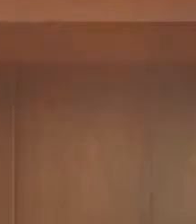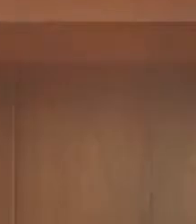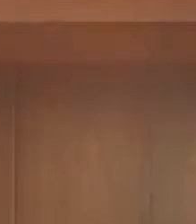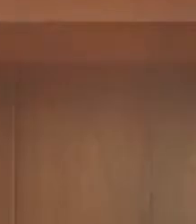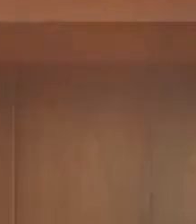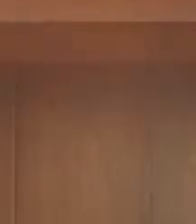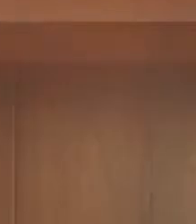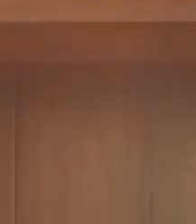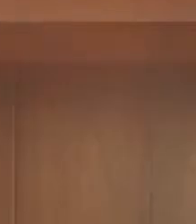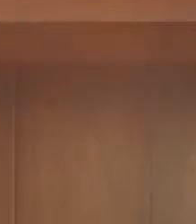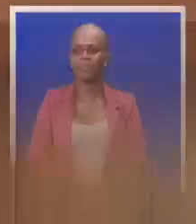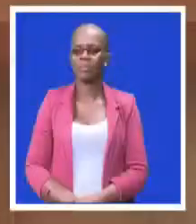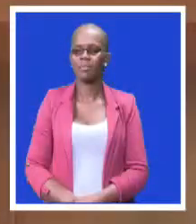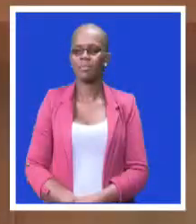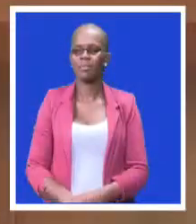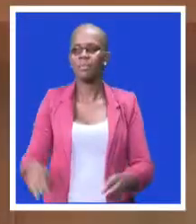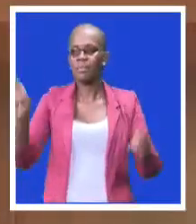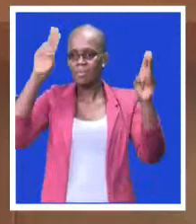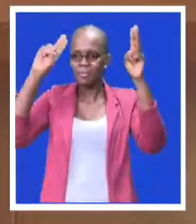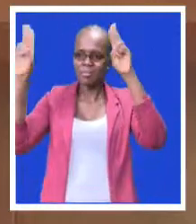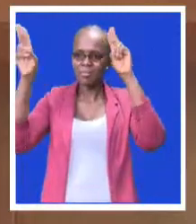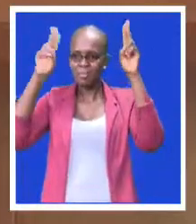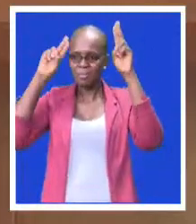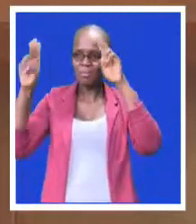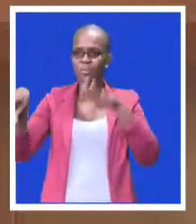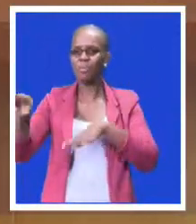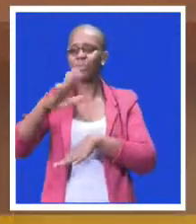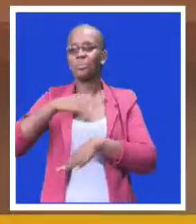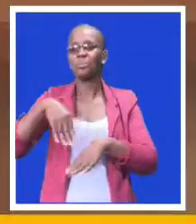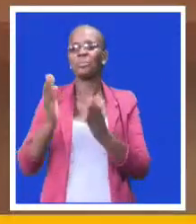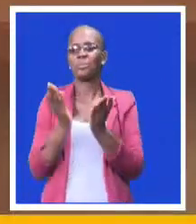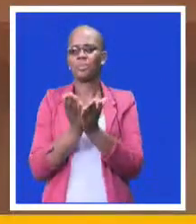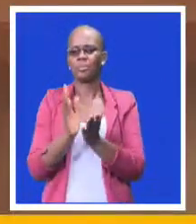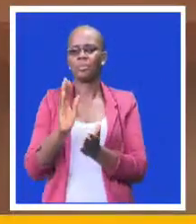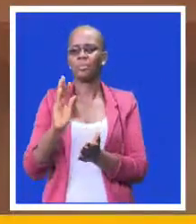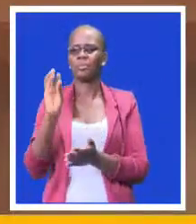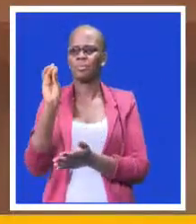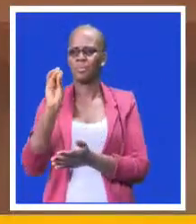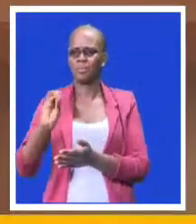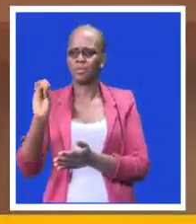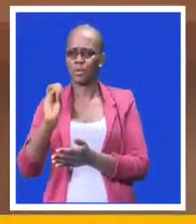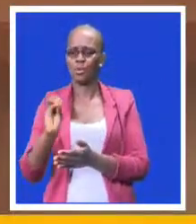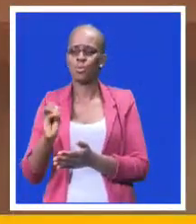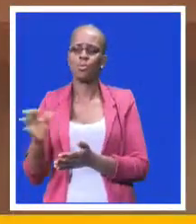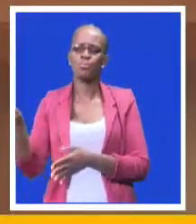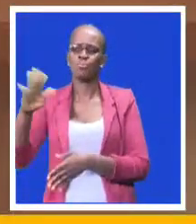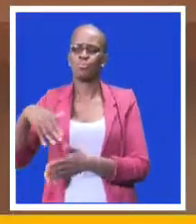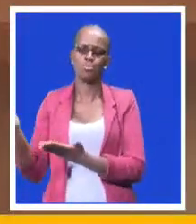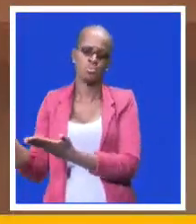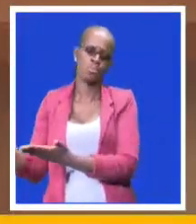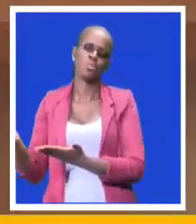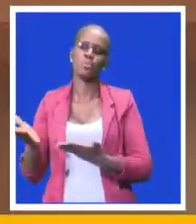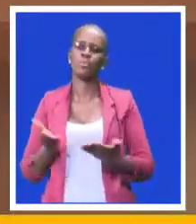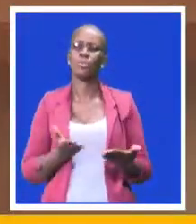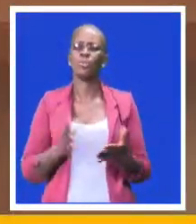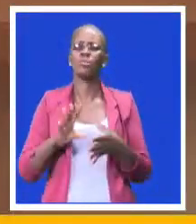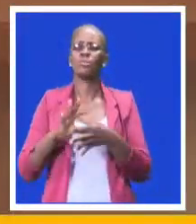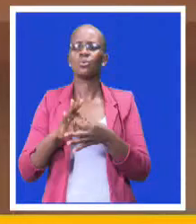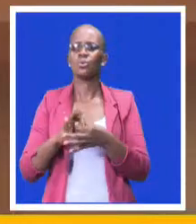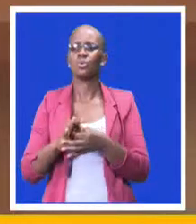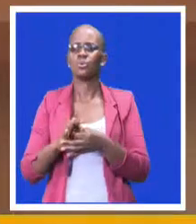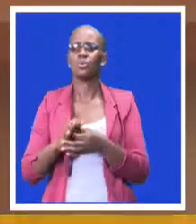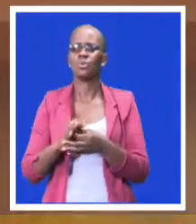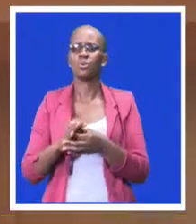A very good afternoon, grade 0s, and welcome to your favorite tele-education program, Home Study. My name is